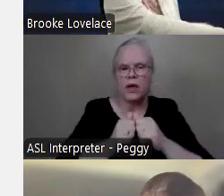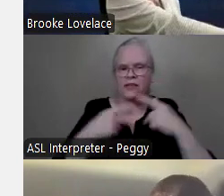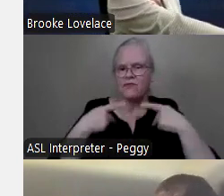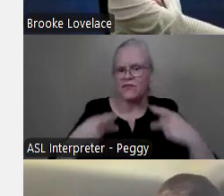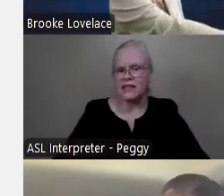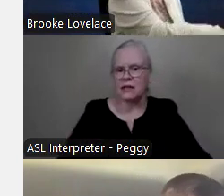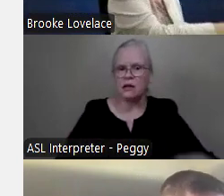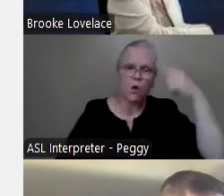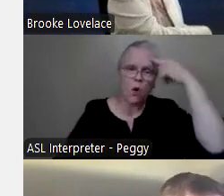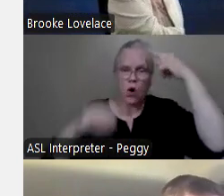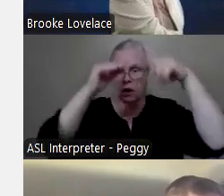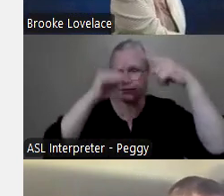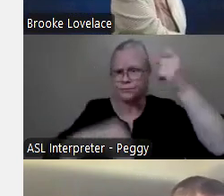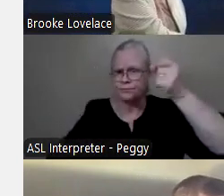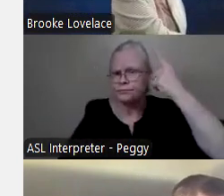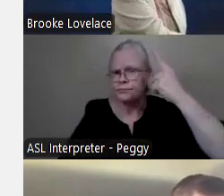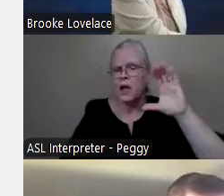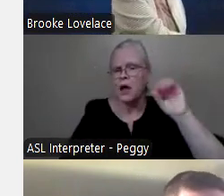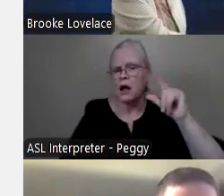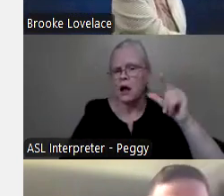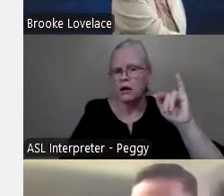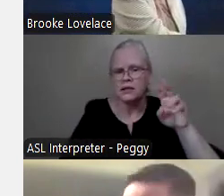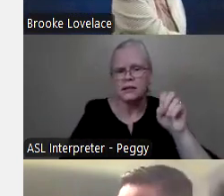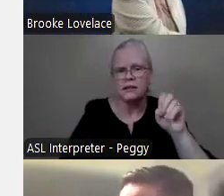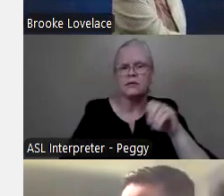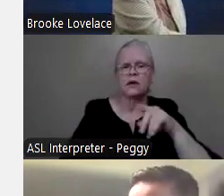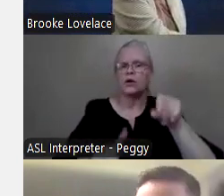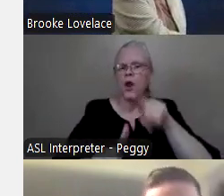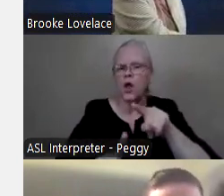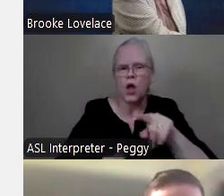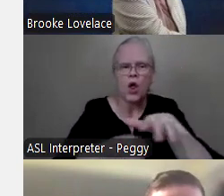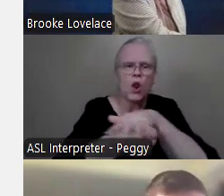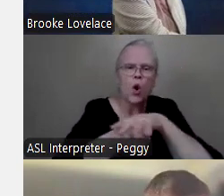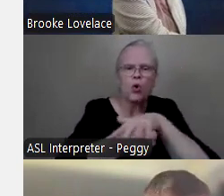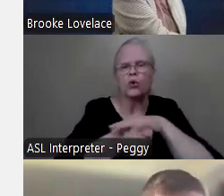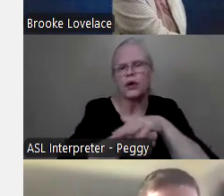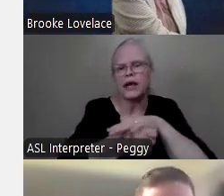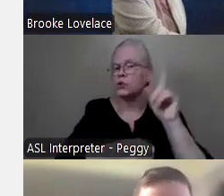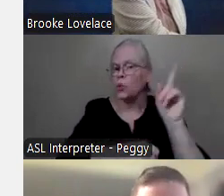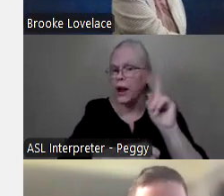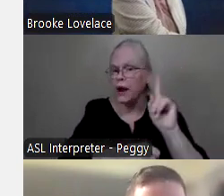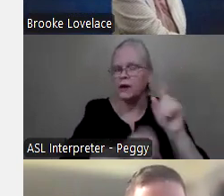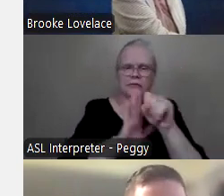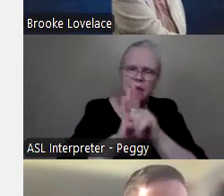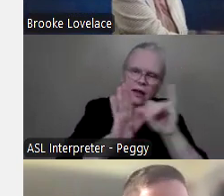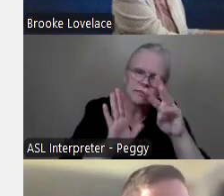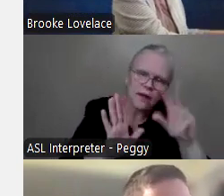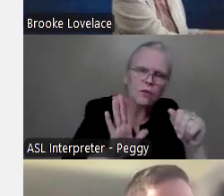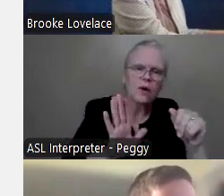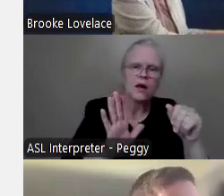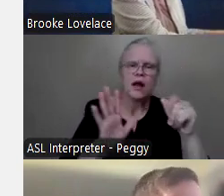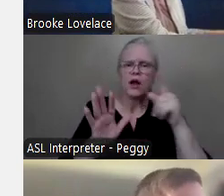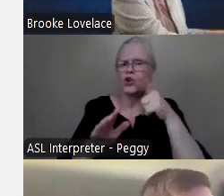or I think you can like kind of target and then you can say location, which is state of Iowa or whatever. So I think there's ways you can